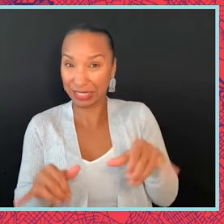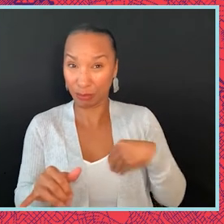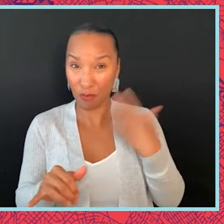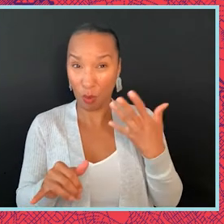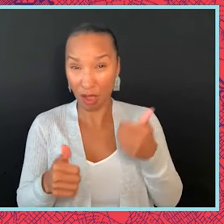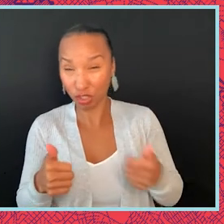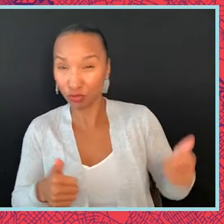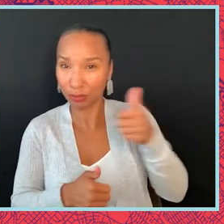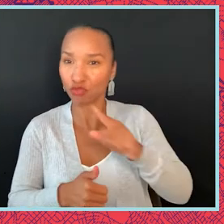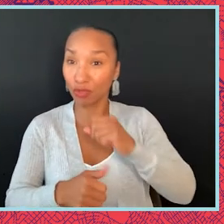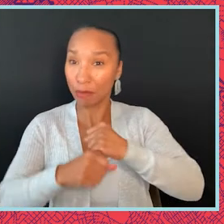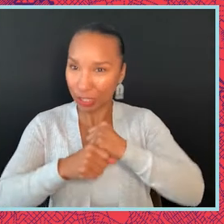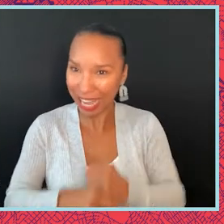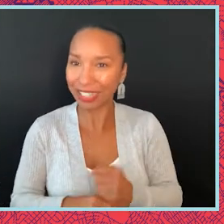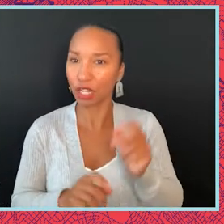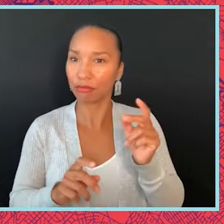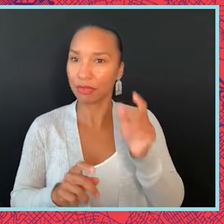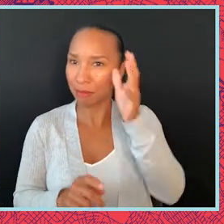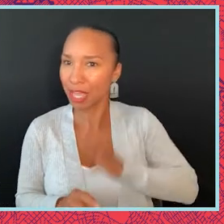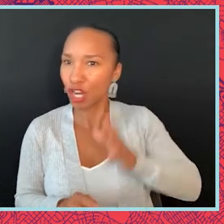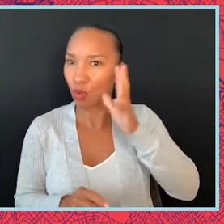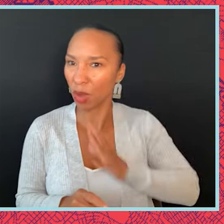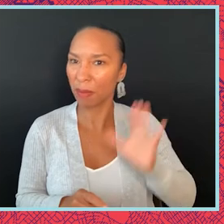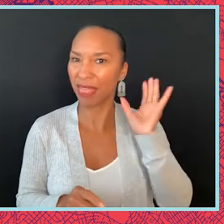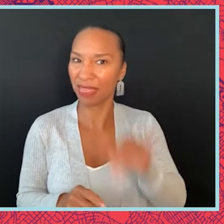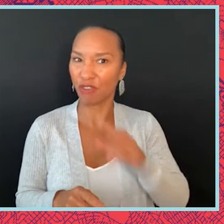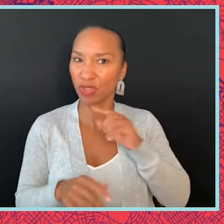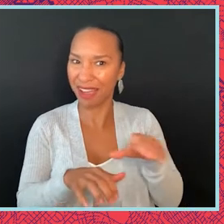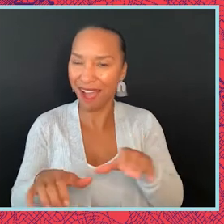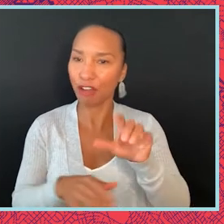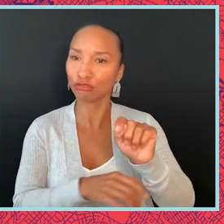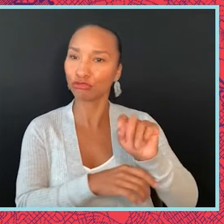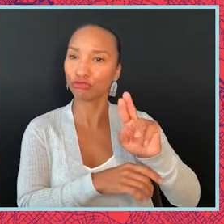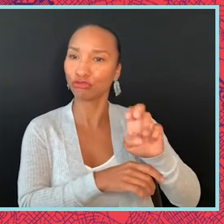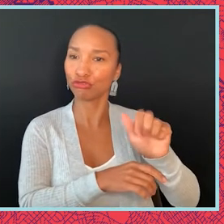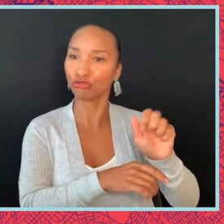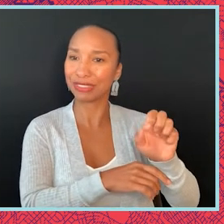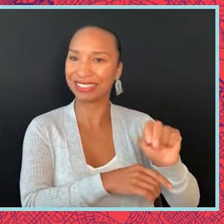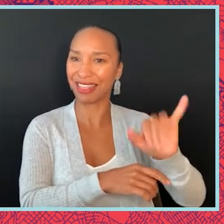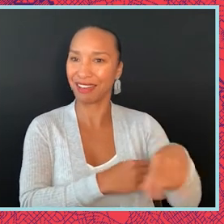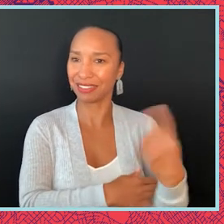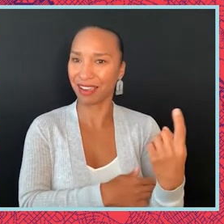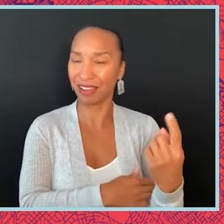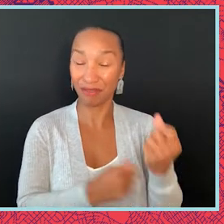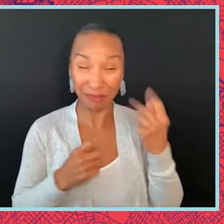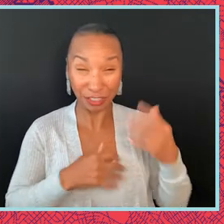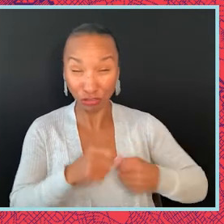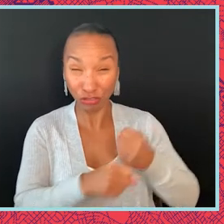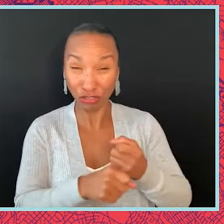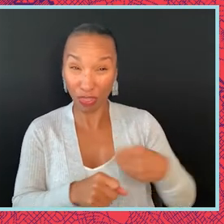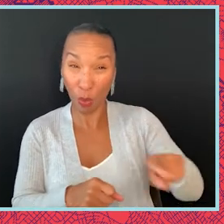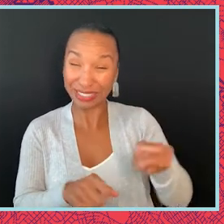systems of white supremacy protected the men and women that committed treason on that day. And for over 200 years, these same racist